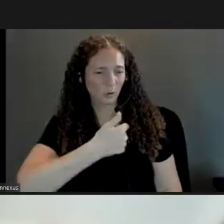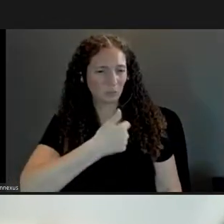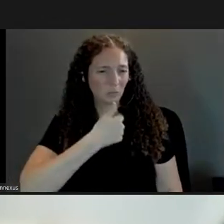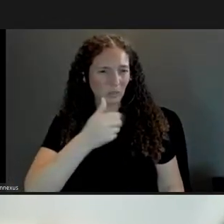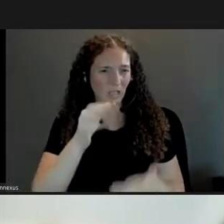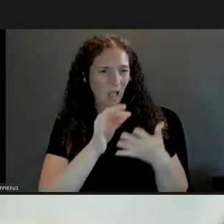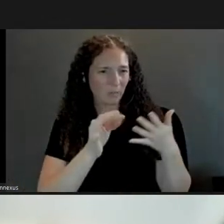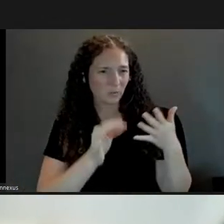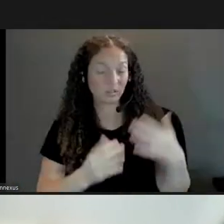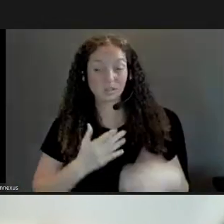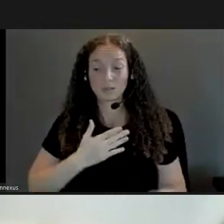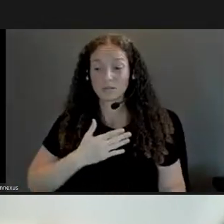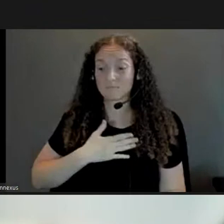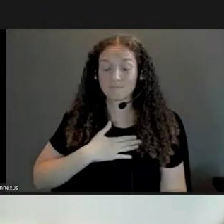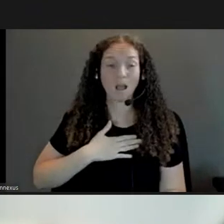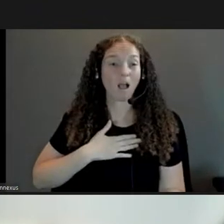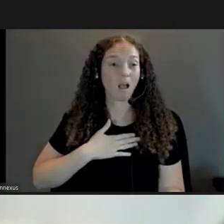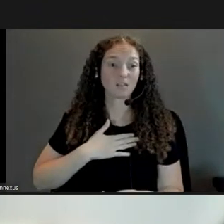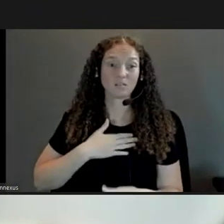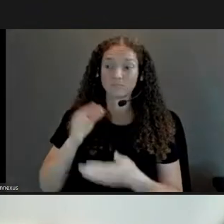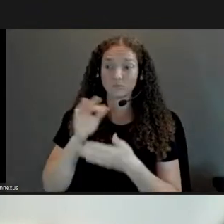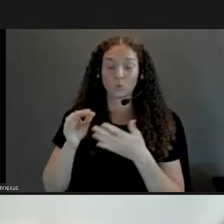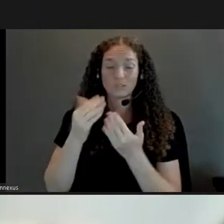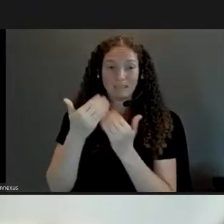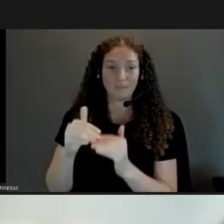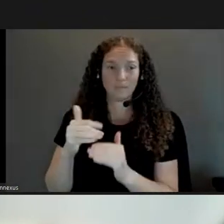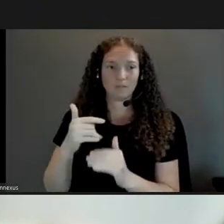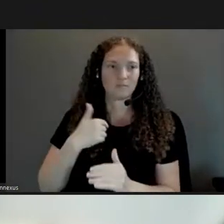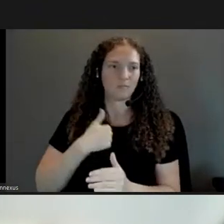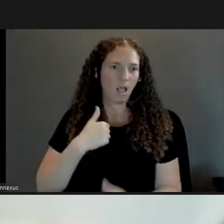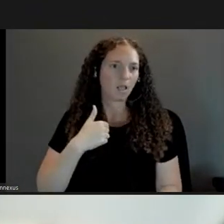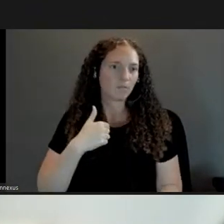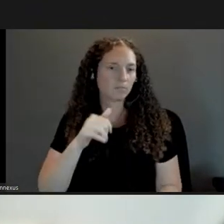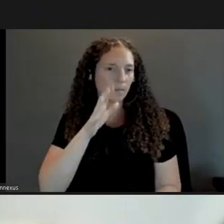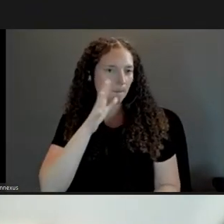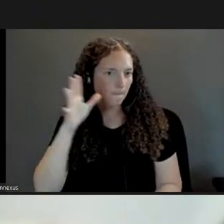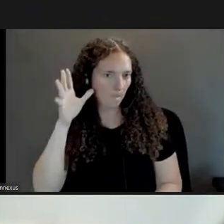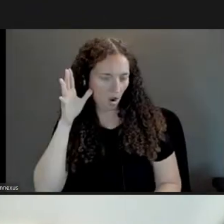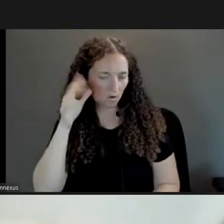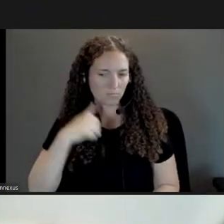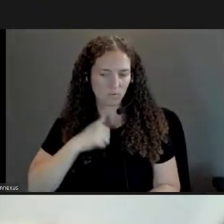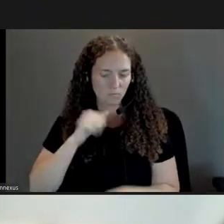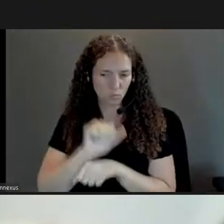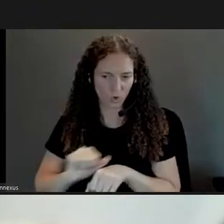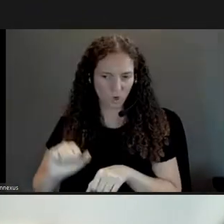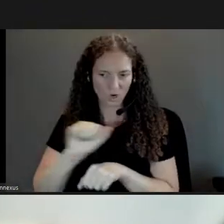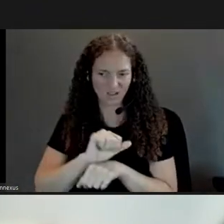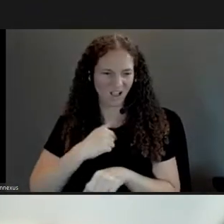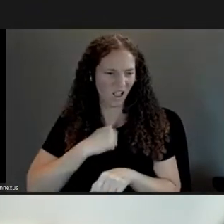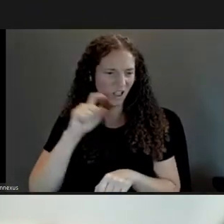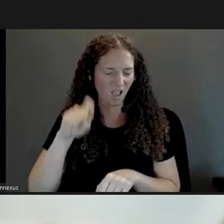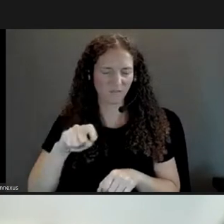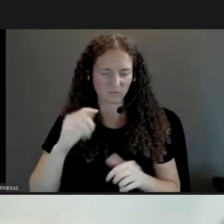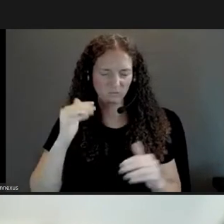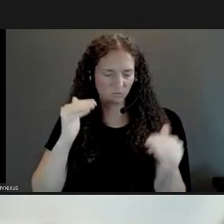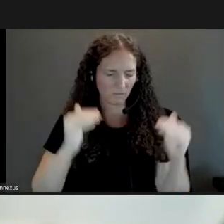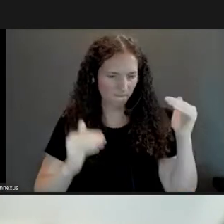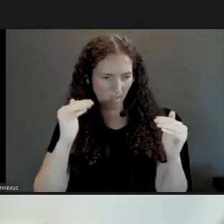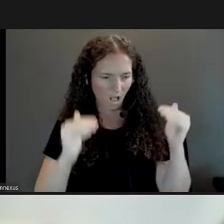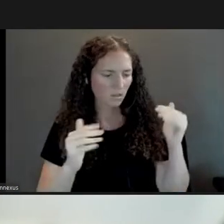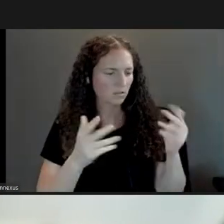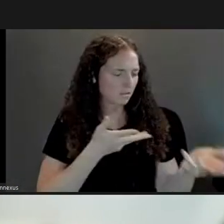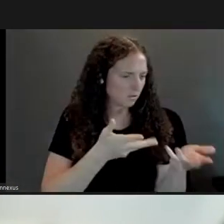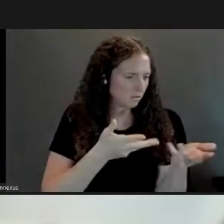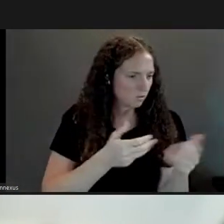reality, because my choices are so limited as a working parent, and I have to balance this schedule with childcare. And you're really putting parents